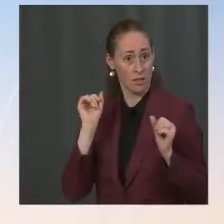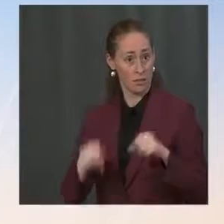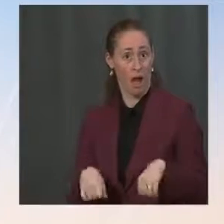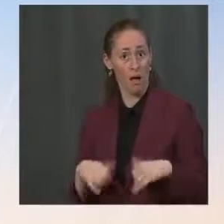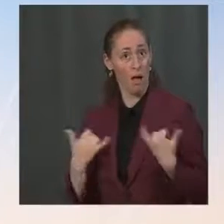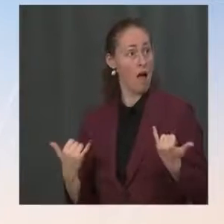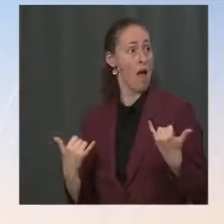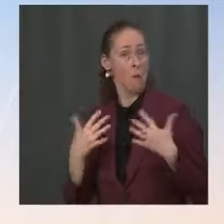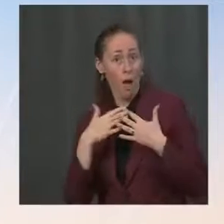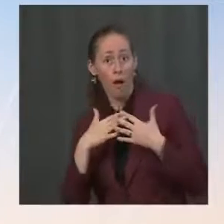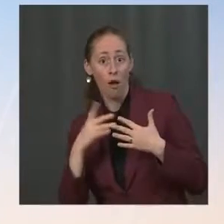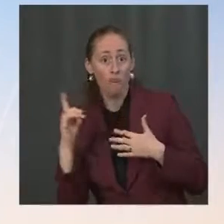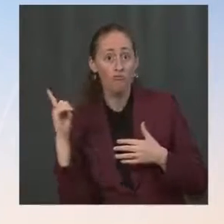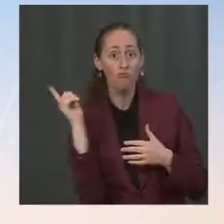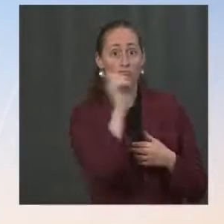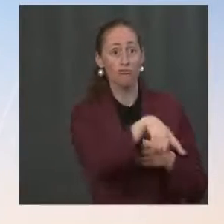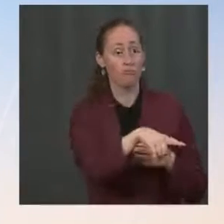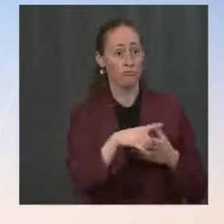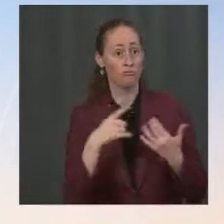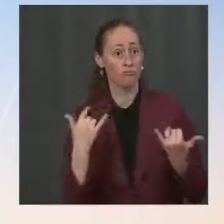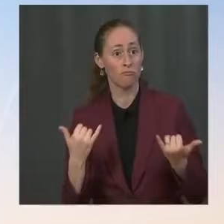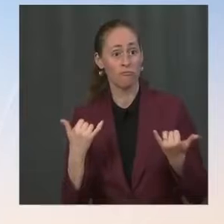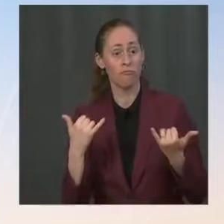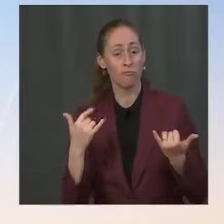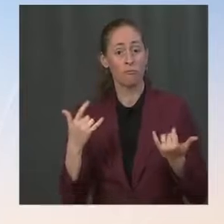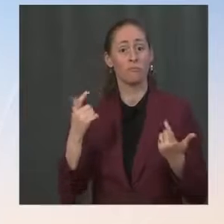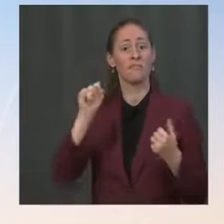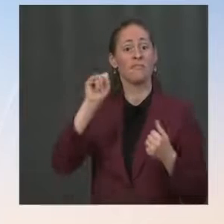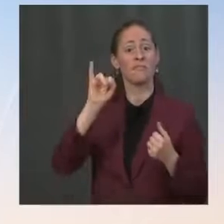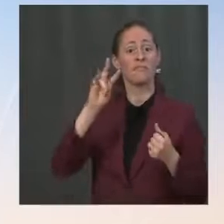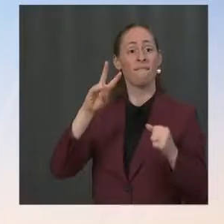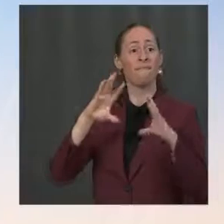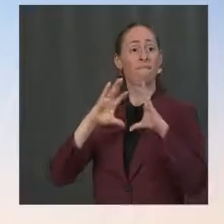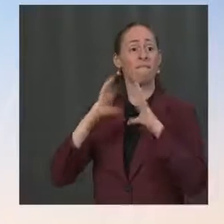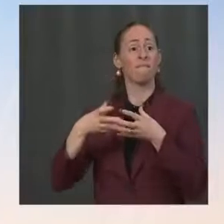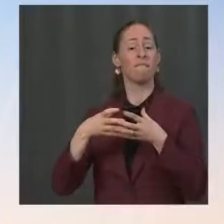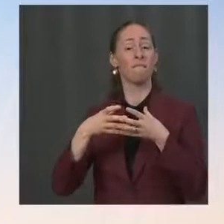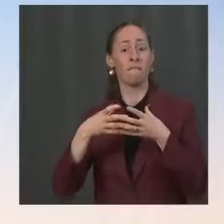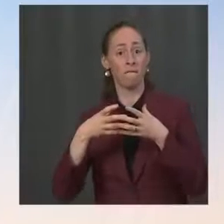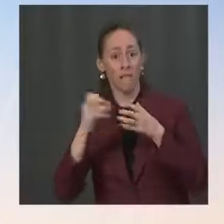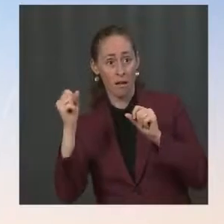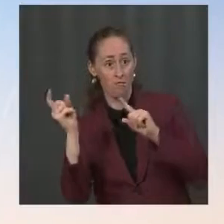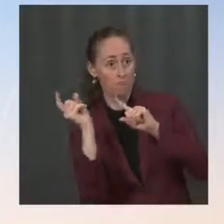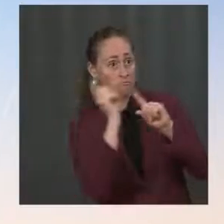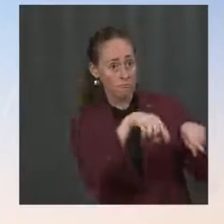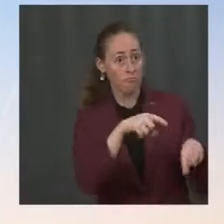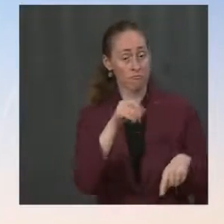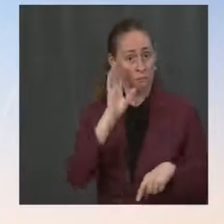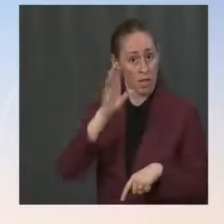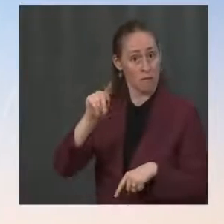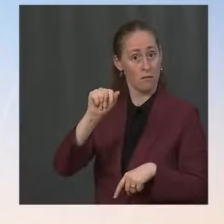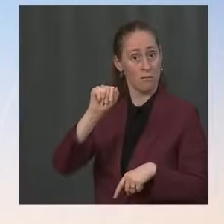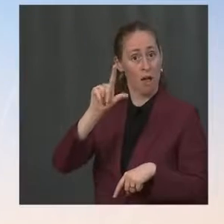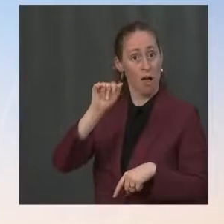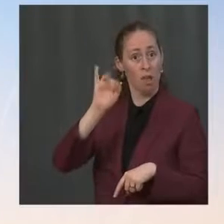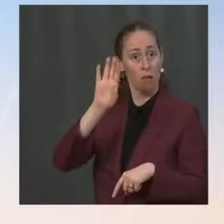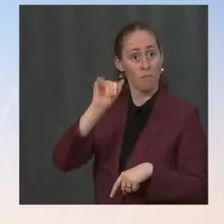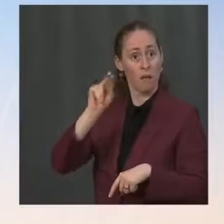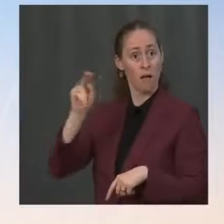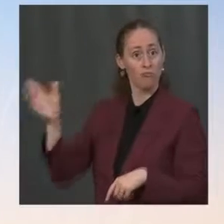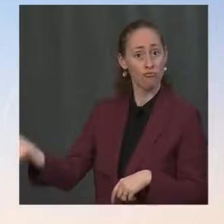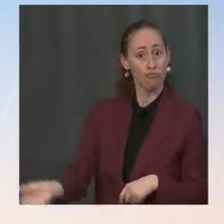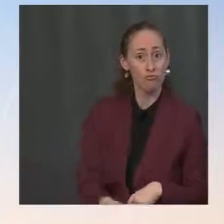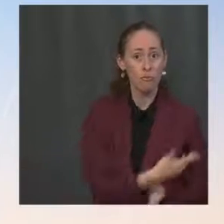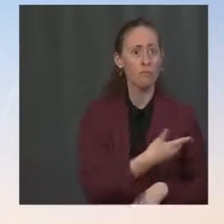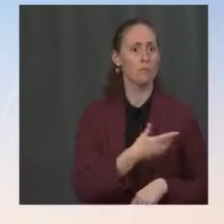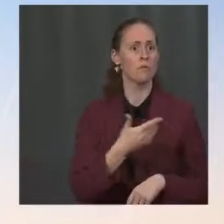Afghan SIVs getting through Taliban checkpoints and to the airport? Are you still discouraging them from doing that? What is the situation on the ground in that